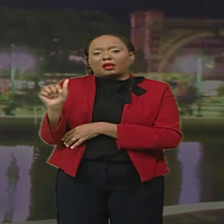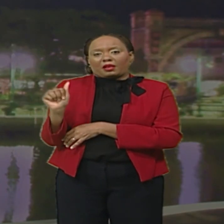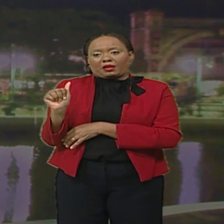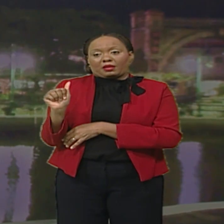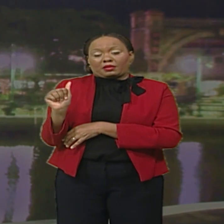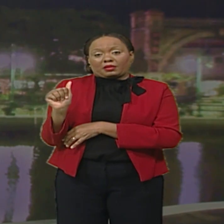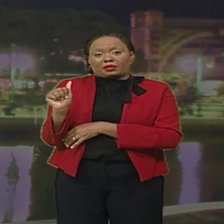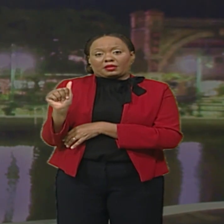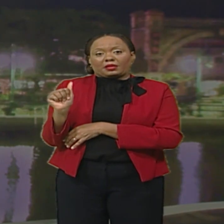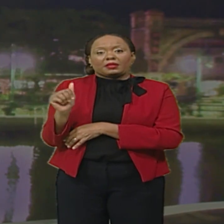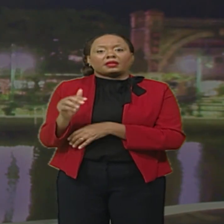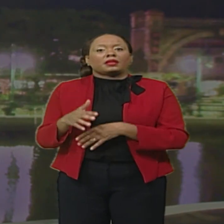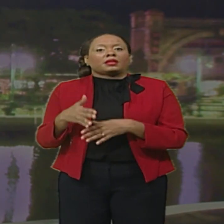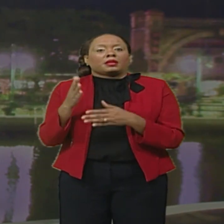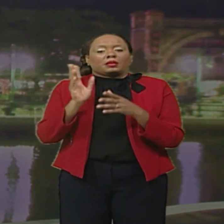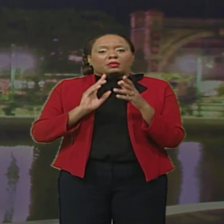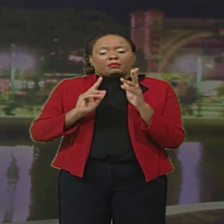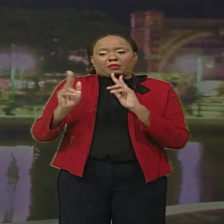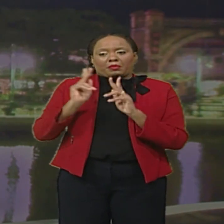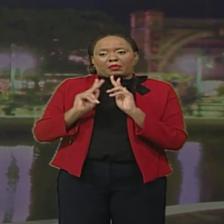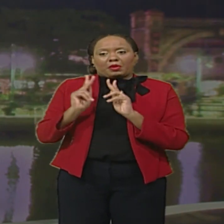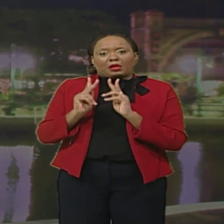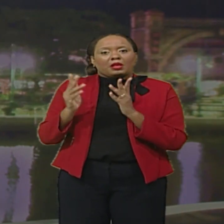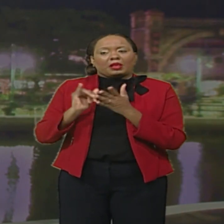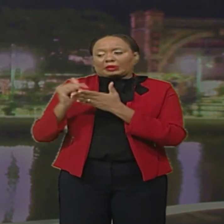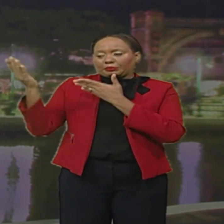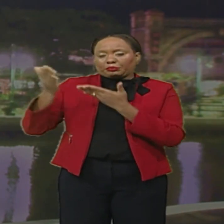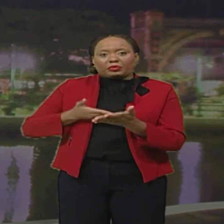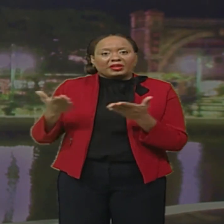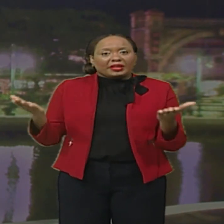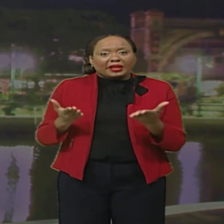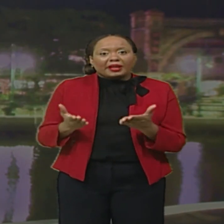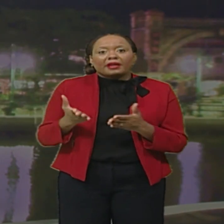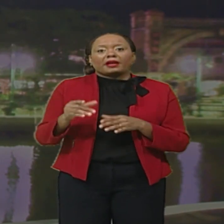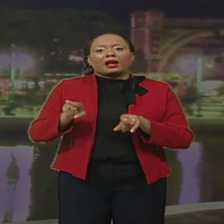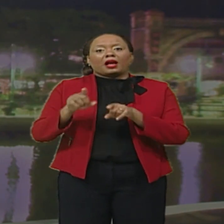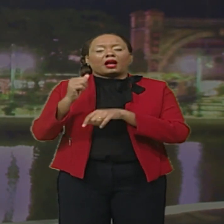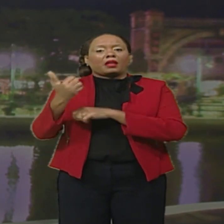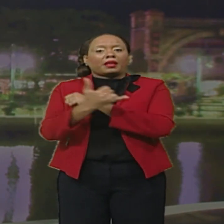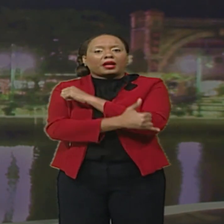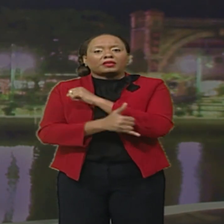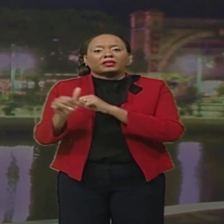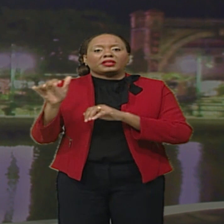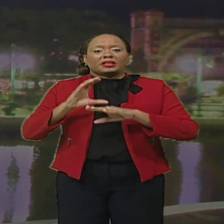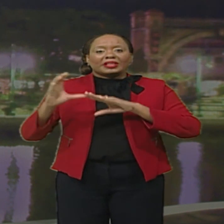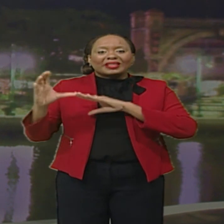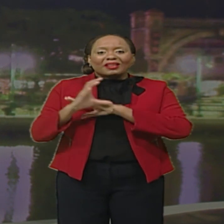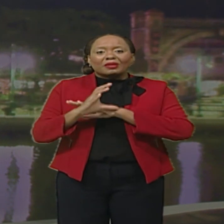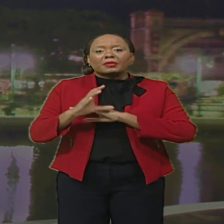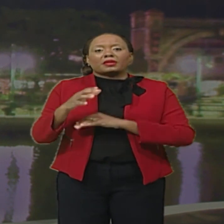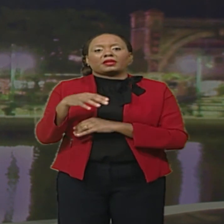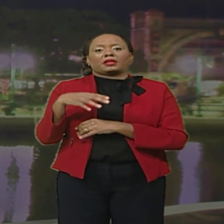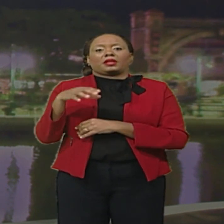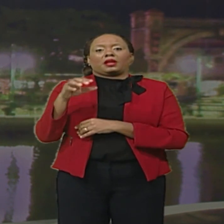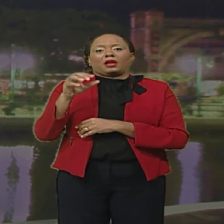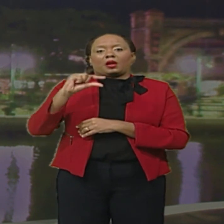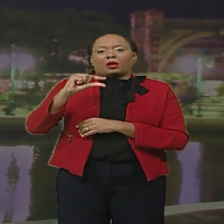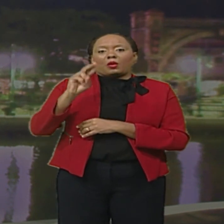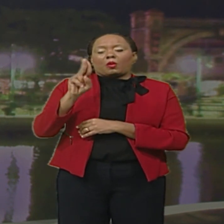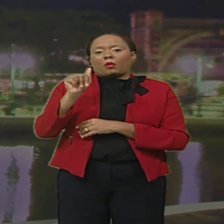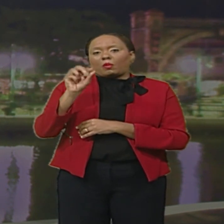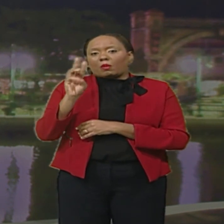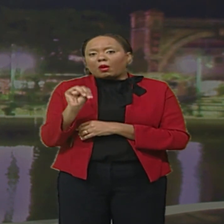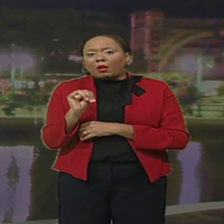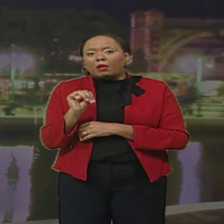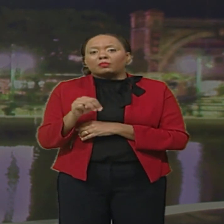United States, as well as limited distribution in Costa Rica, Guatemala, Mexico, the Caribbean, Guam,